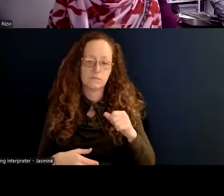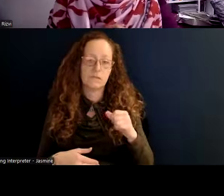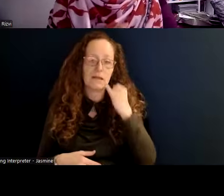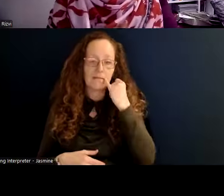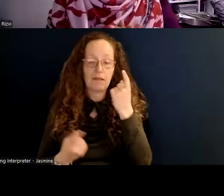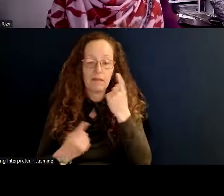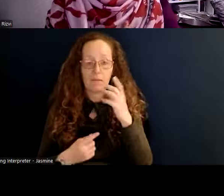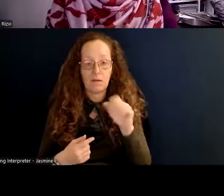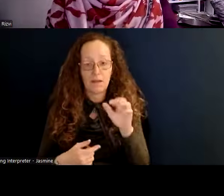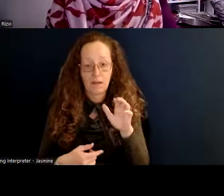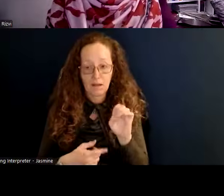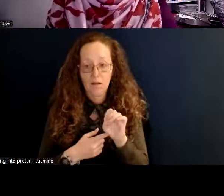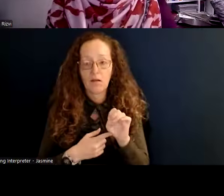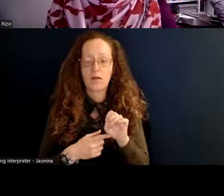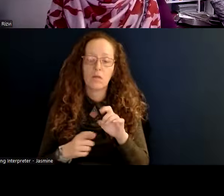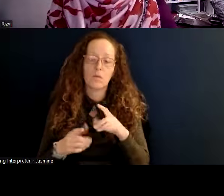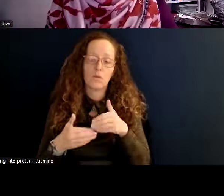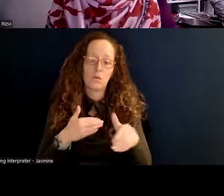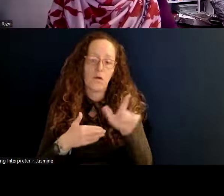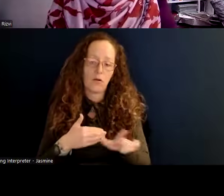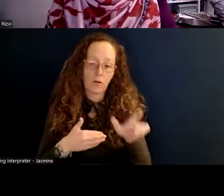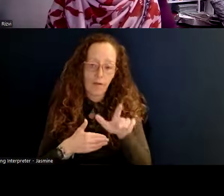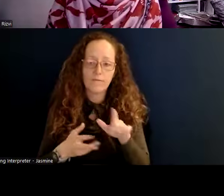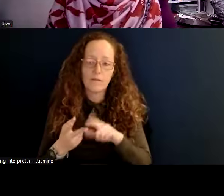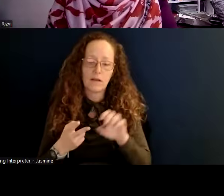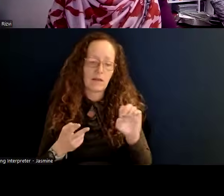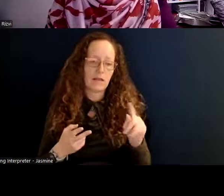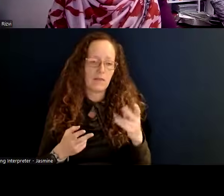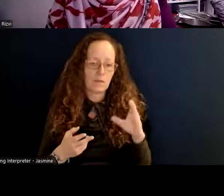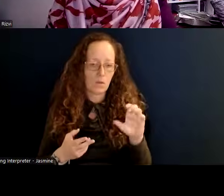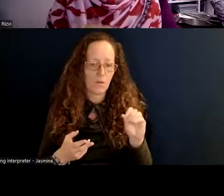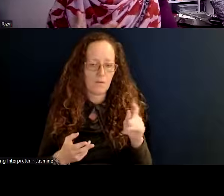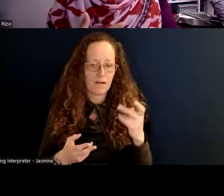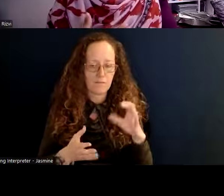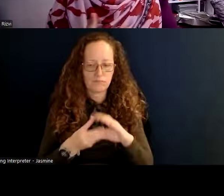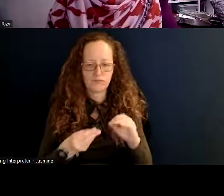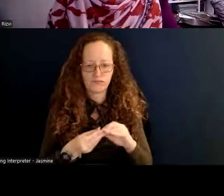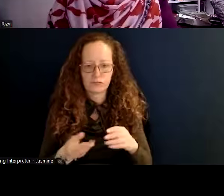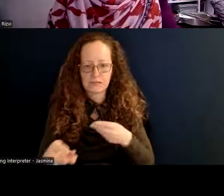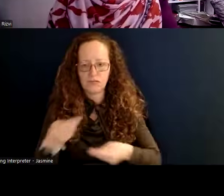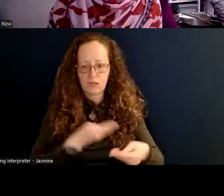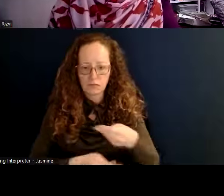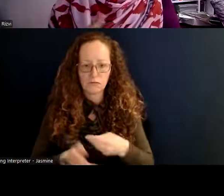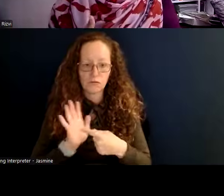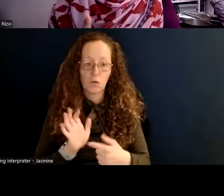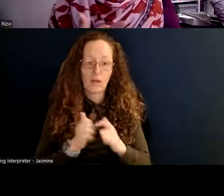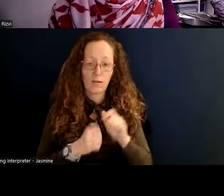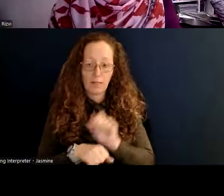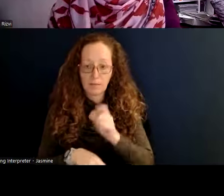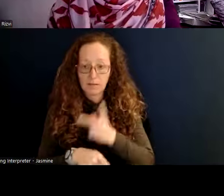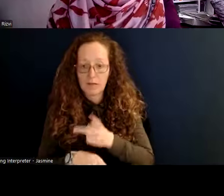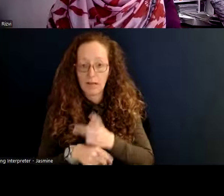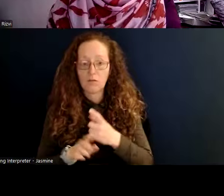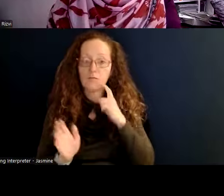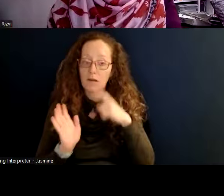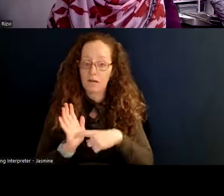through the archive and ethnographic exchange, particularly how labor and caretaking of the site can be recognized as being integral to Mohenjo-Daro's